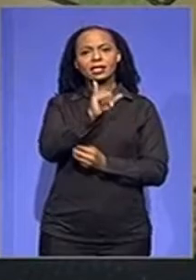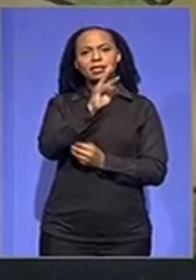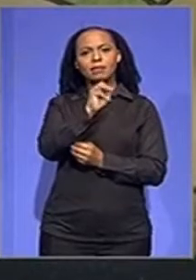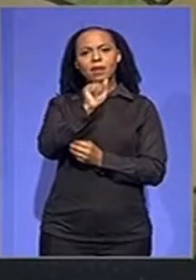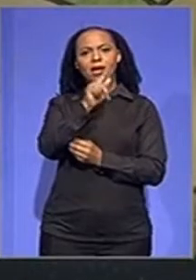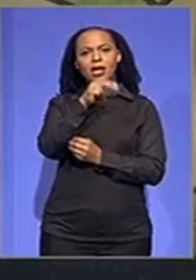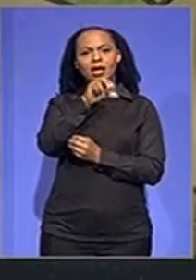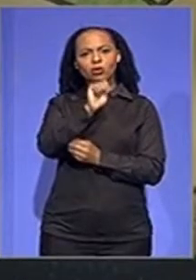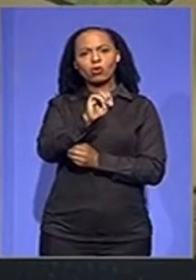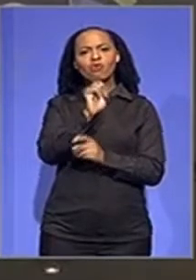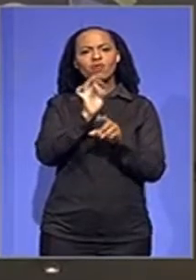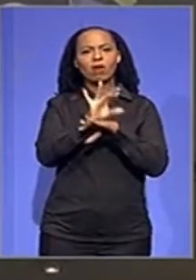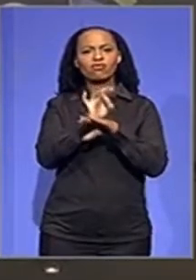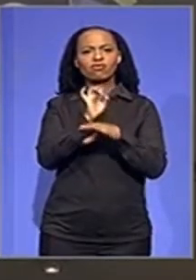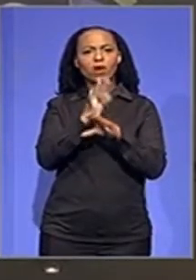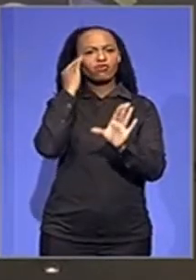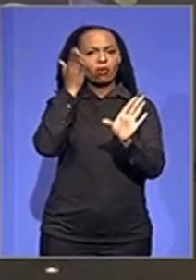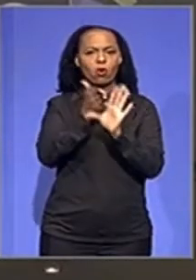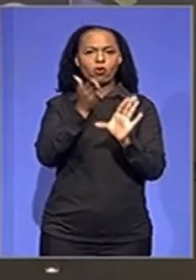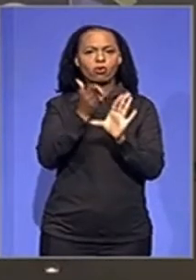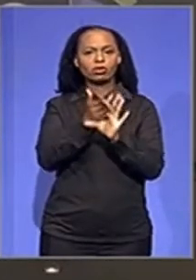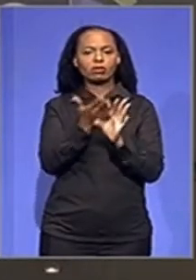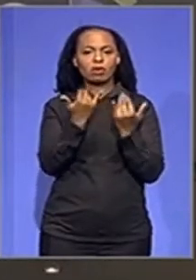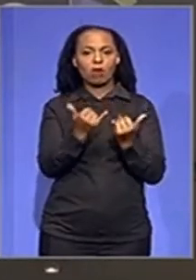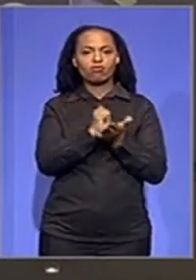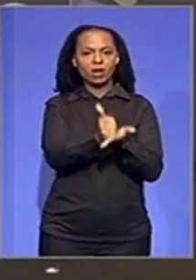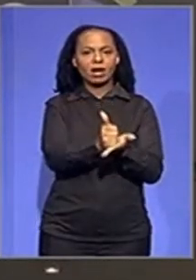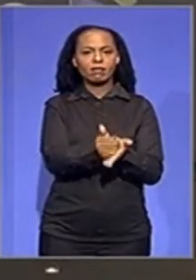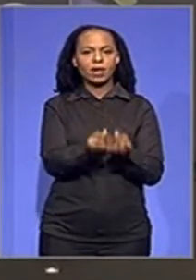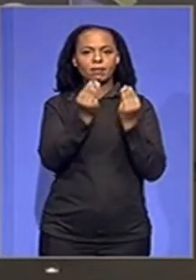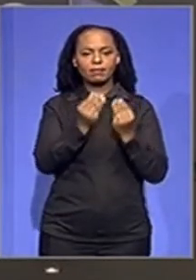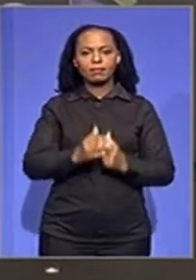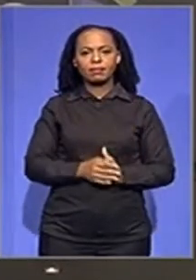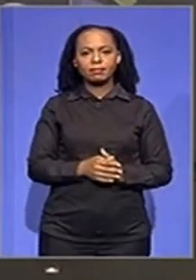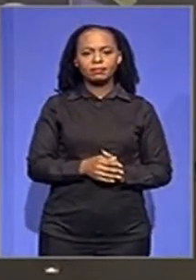thojwa maikutlo. Makgala Masiteng, SABC News, Bloemfontein.